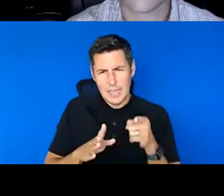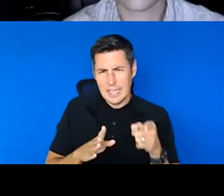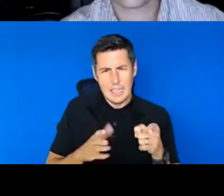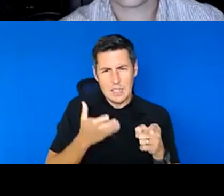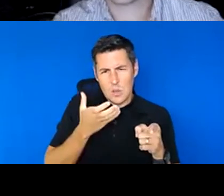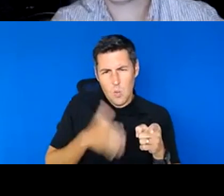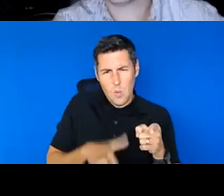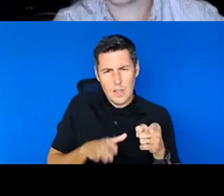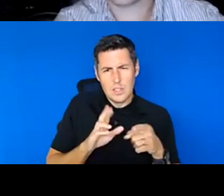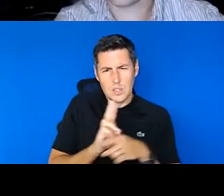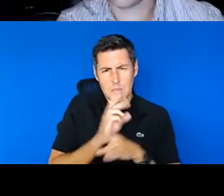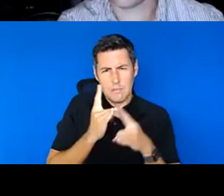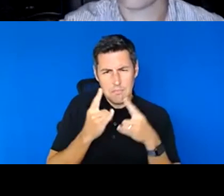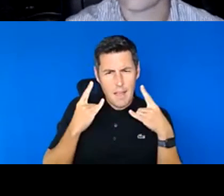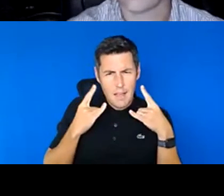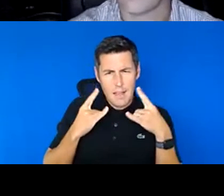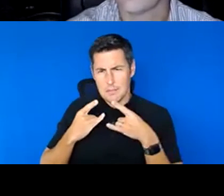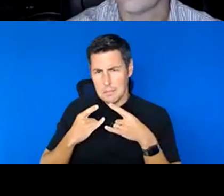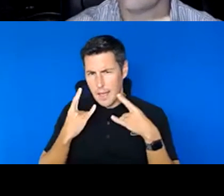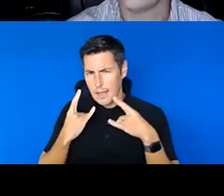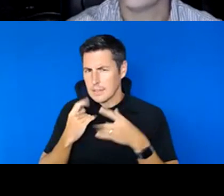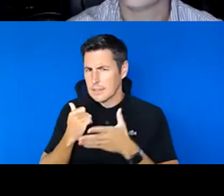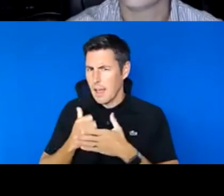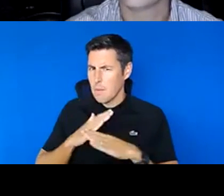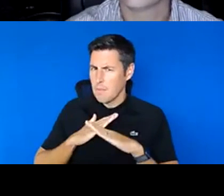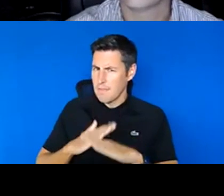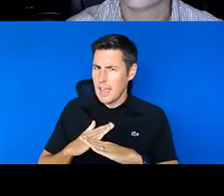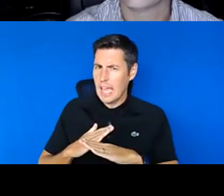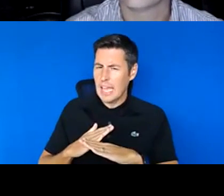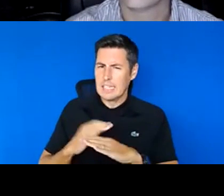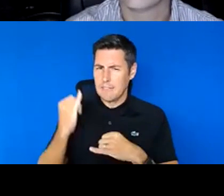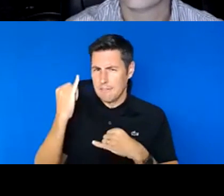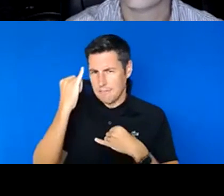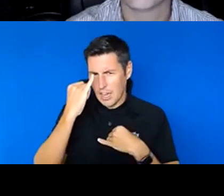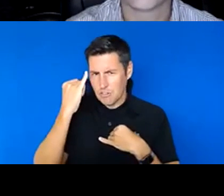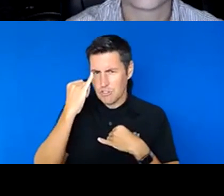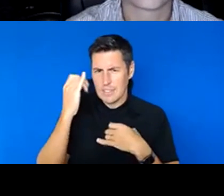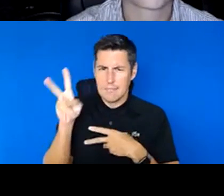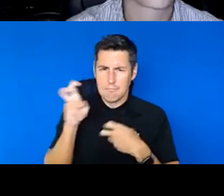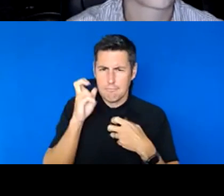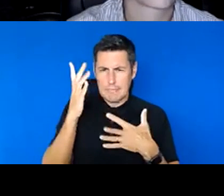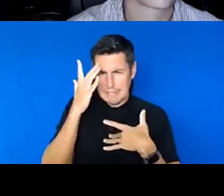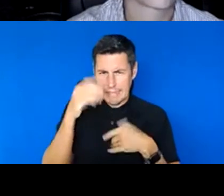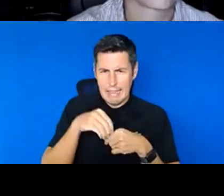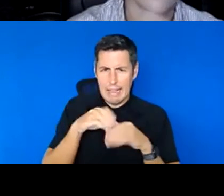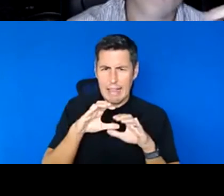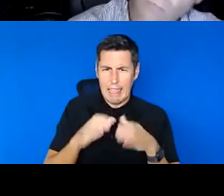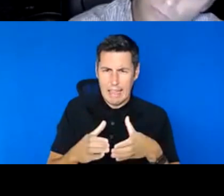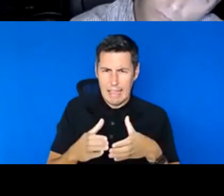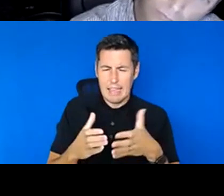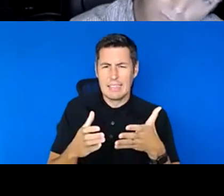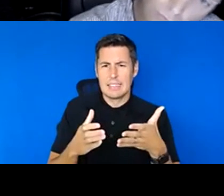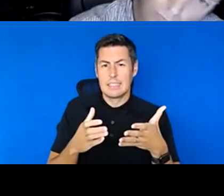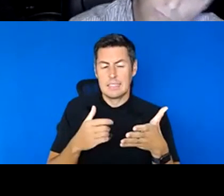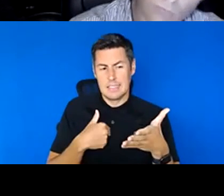is to prevent infections in class. So, I mean, what exactly would be working with a student other than asking them to